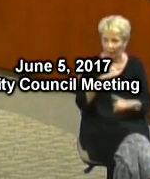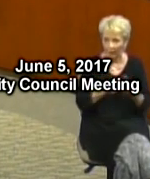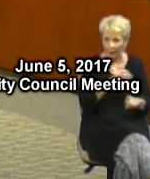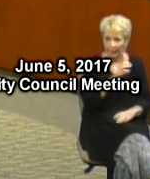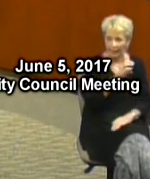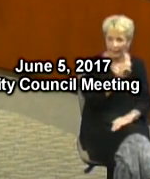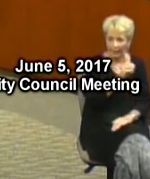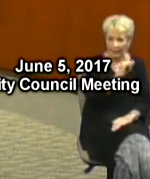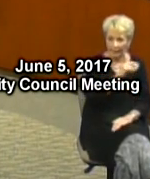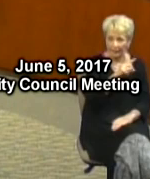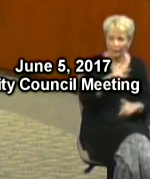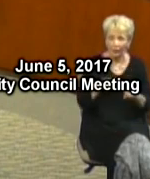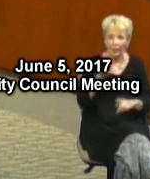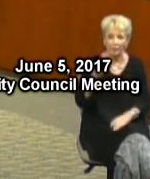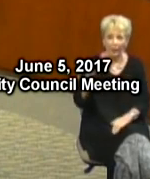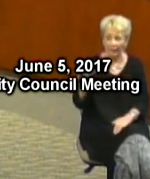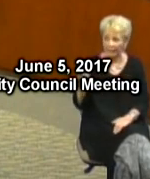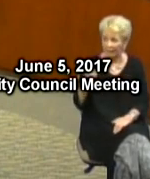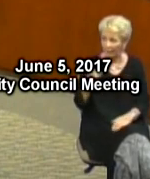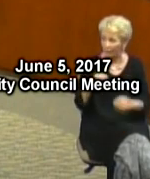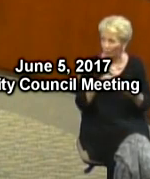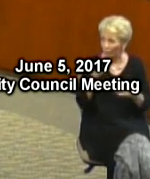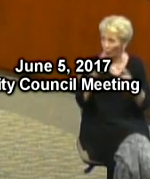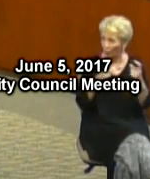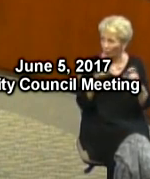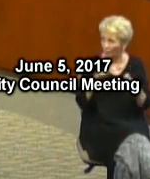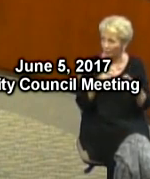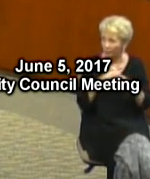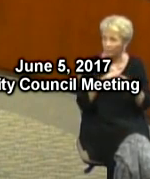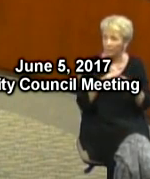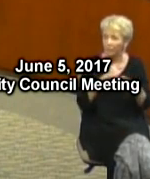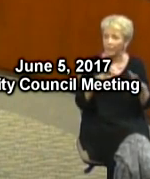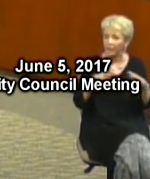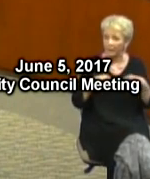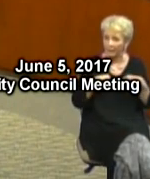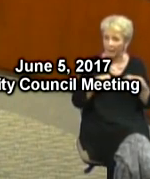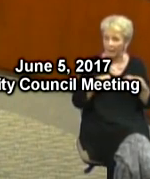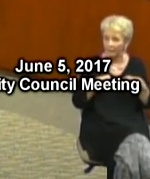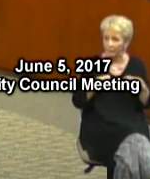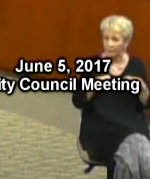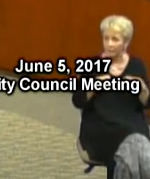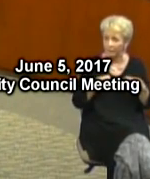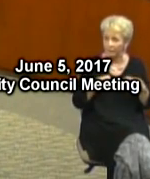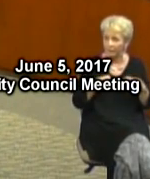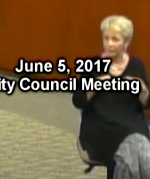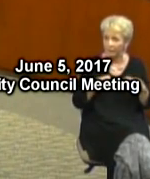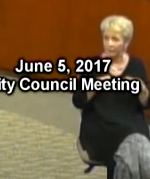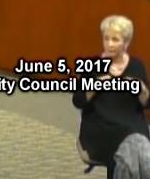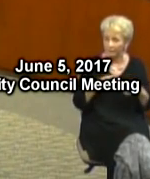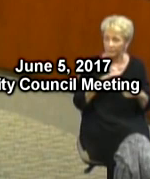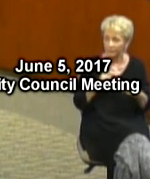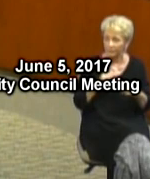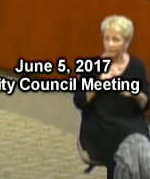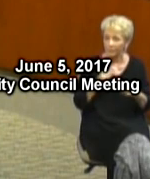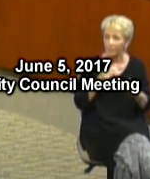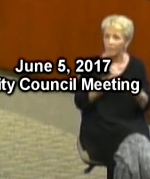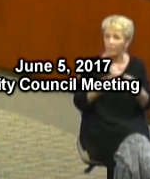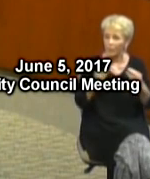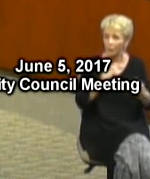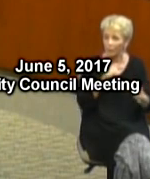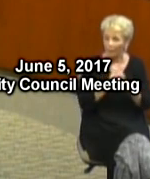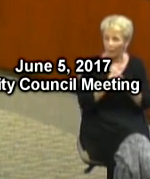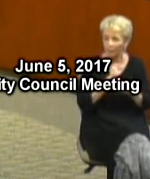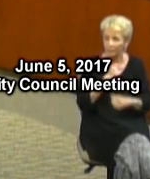EID to MID. Any further questions? If not, all in favor, please signify by saying aye. Aye. Motion passes.